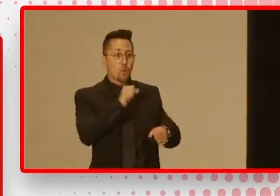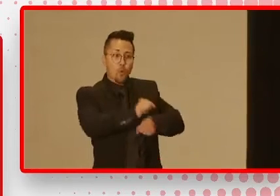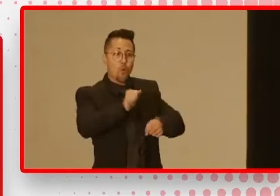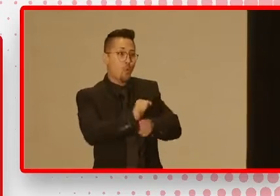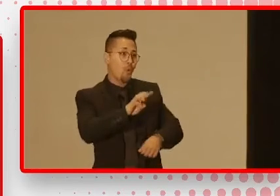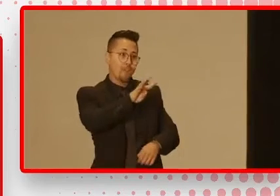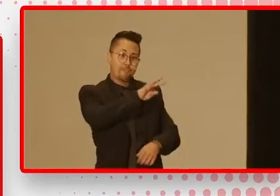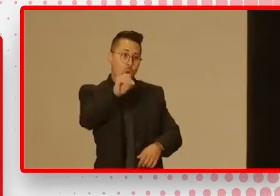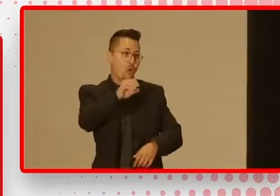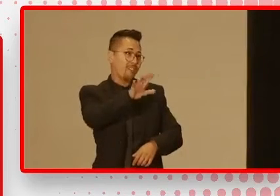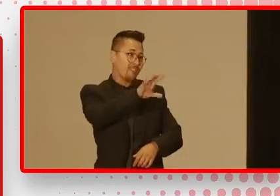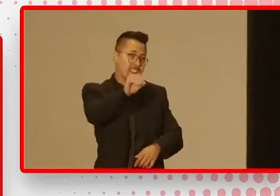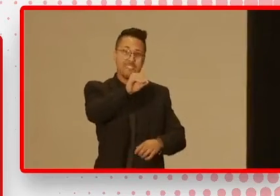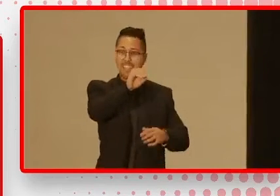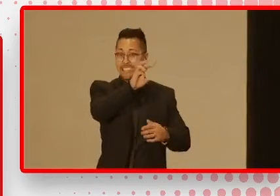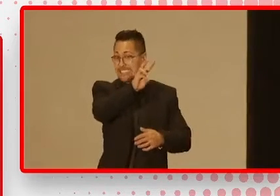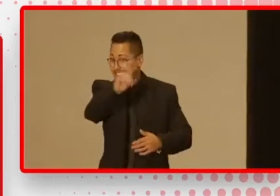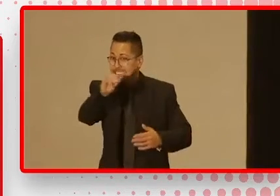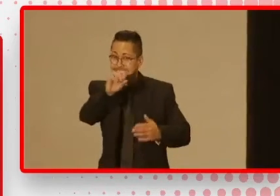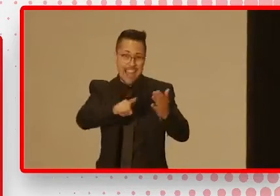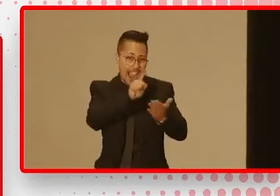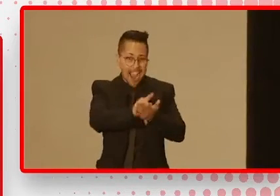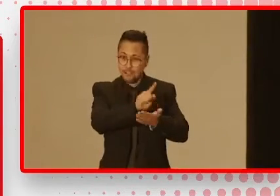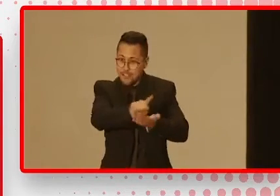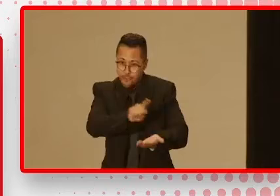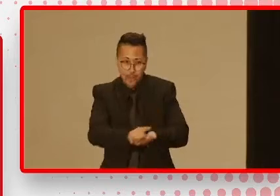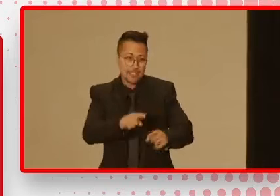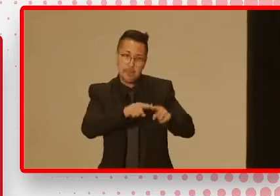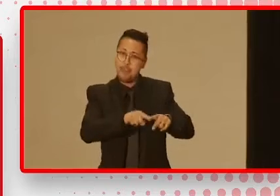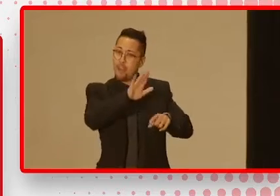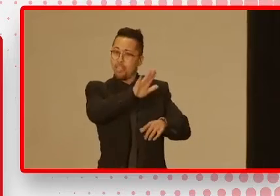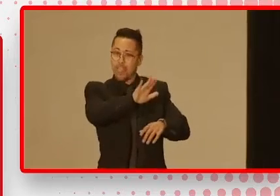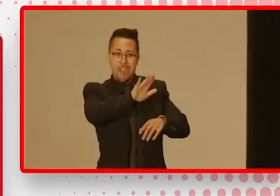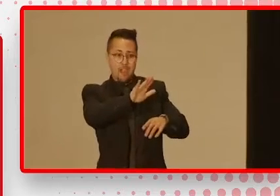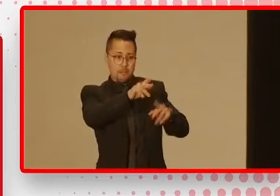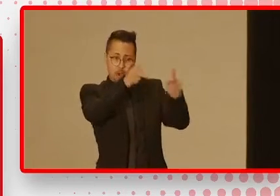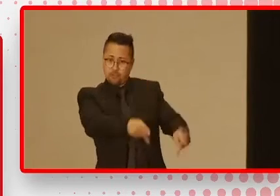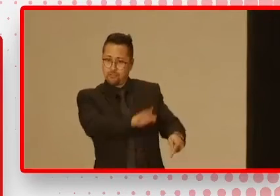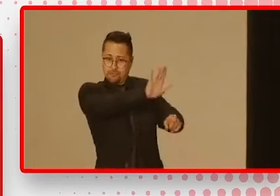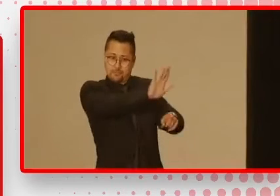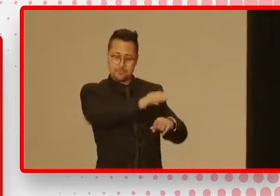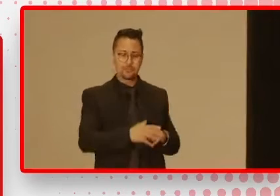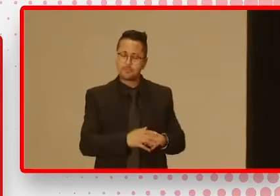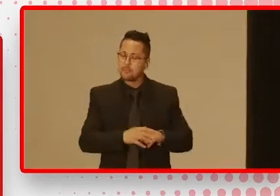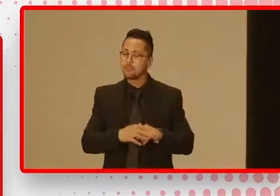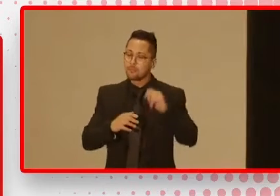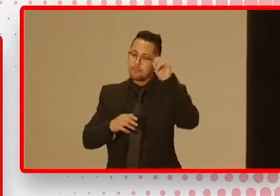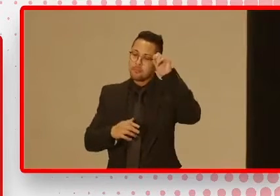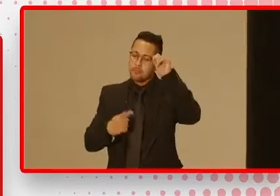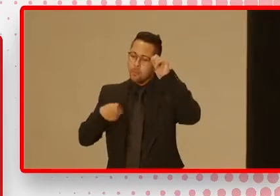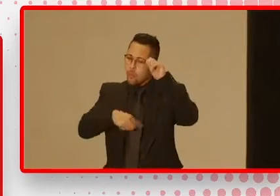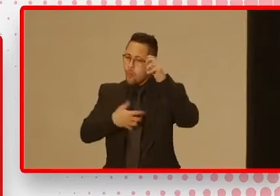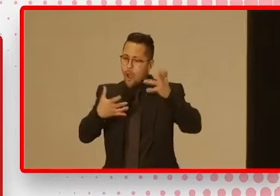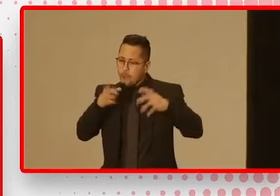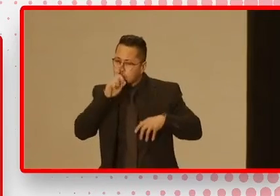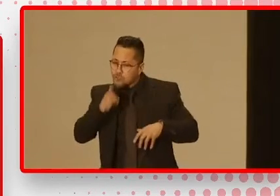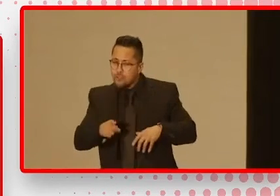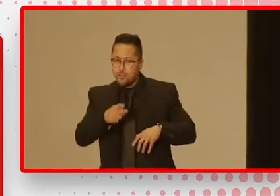a week, depending on what they're doing. So again, it really depends on the individual. We want to make sure that they